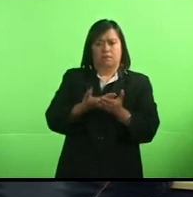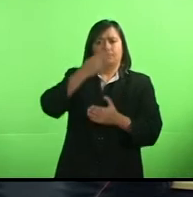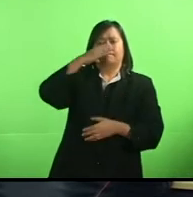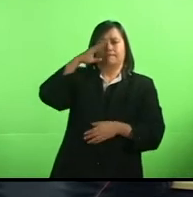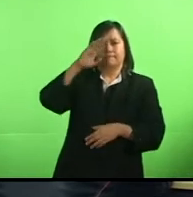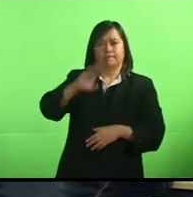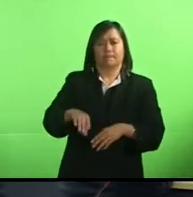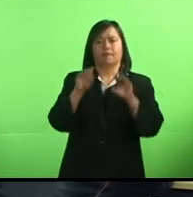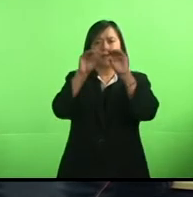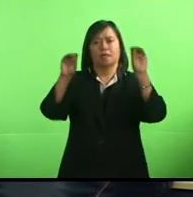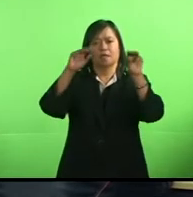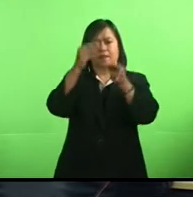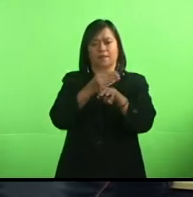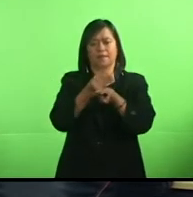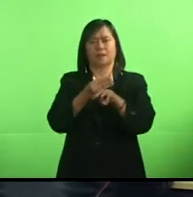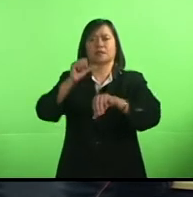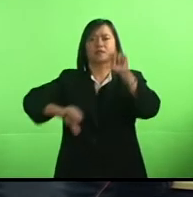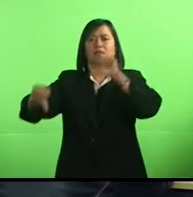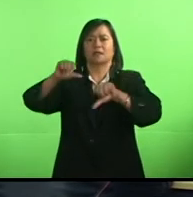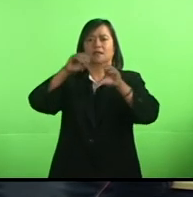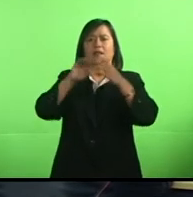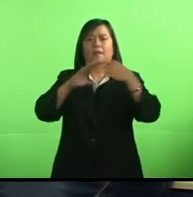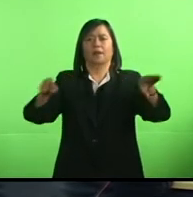the teaching of maths and science in English.